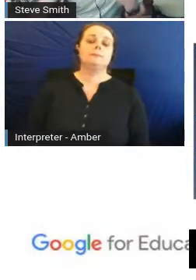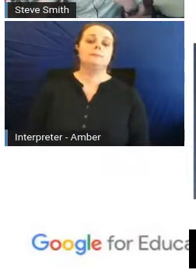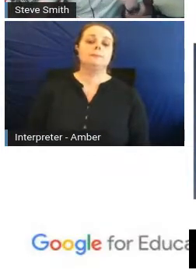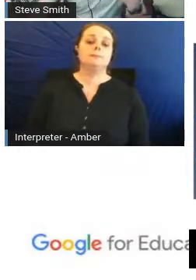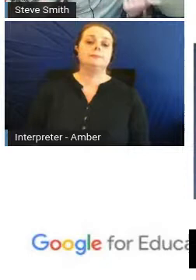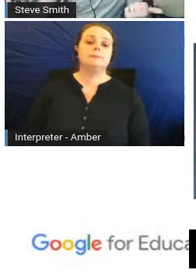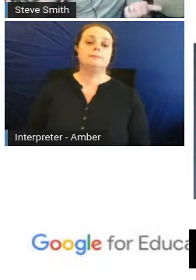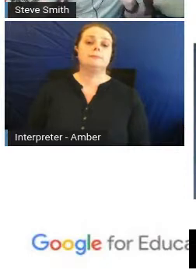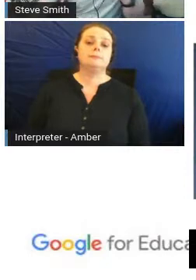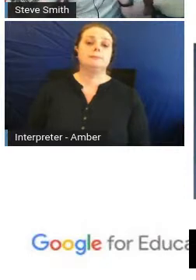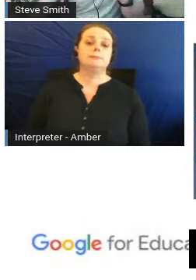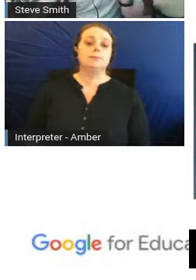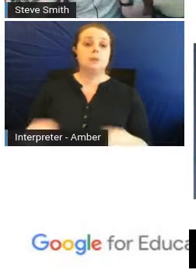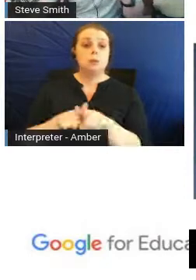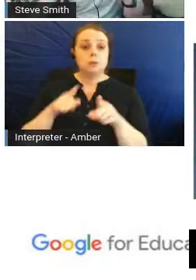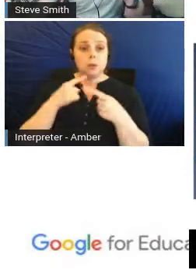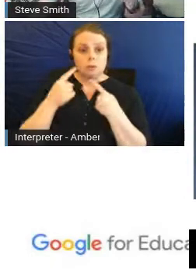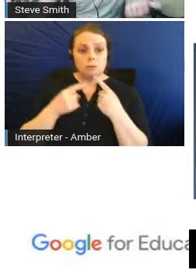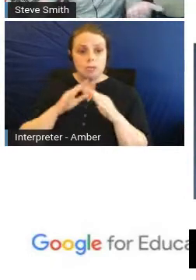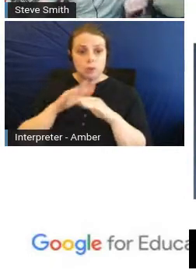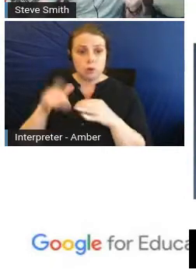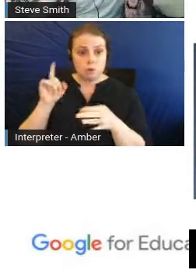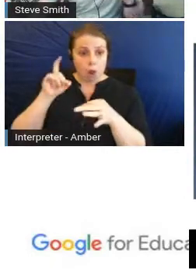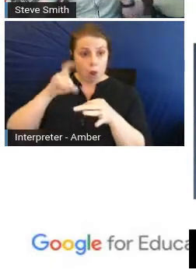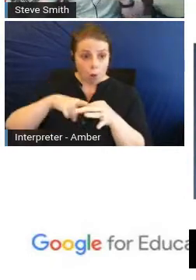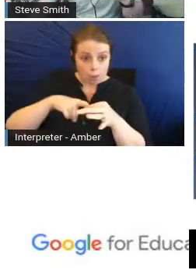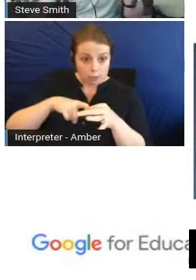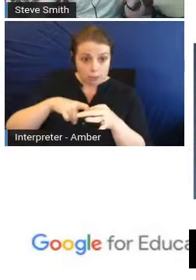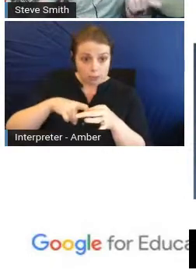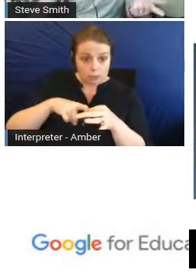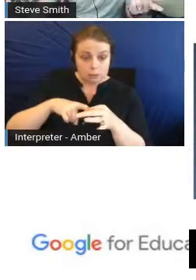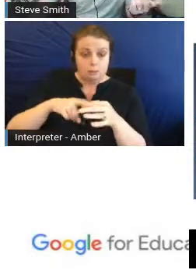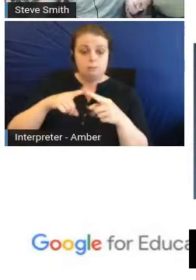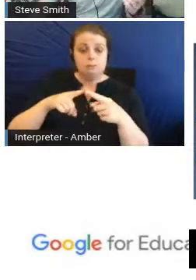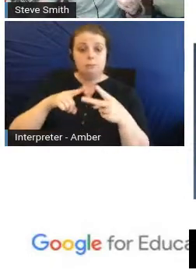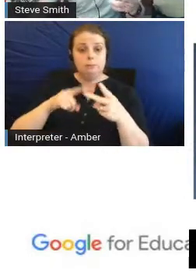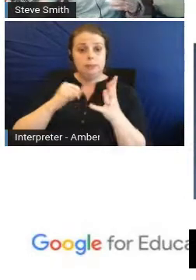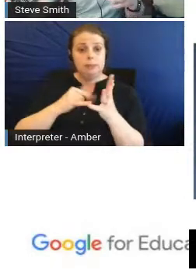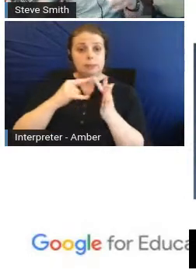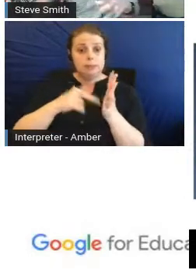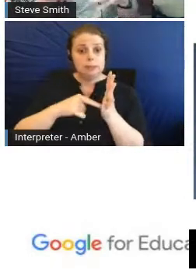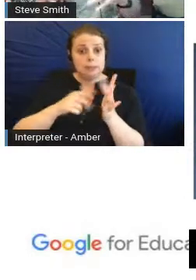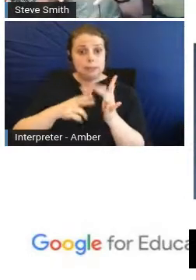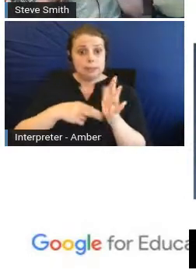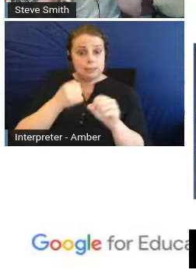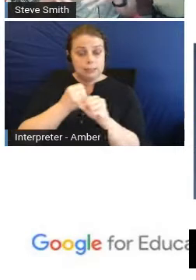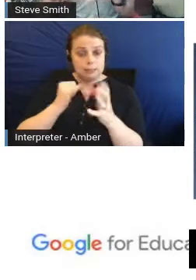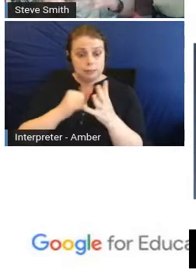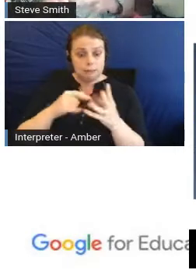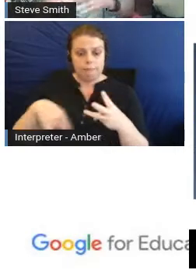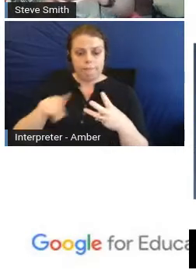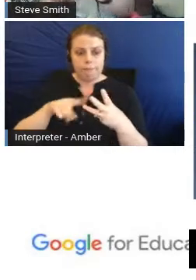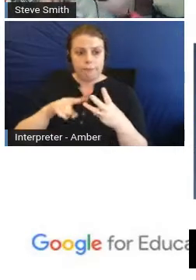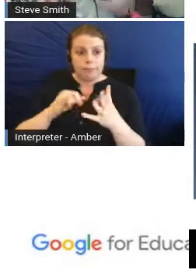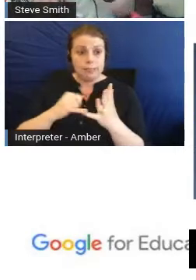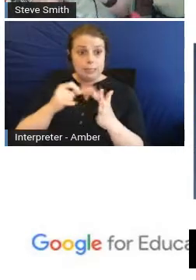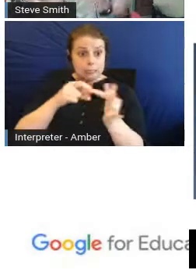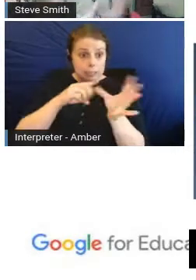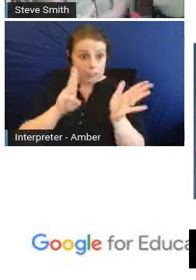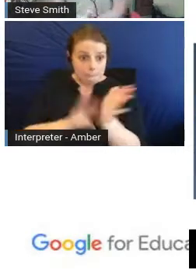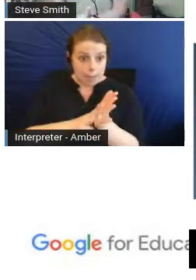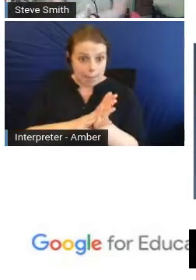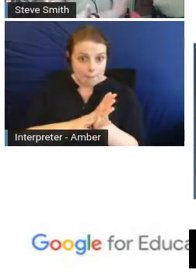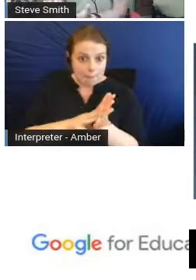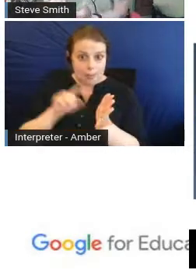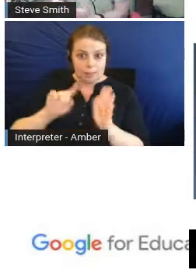information around login, around settings, around spam, and all this is automatically being logged in